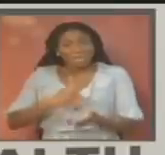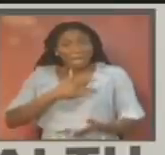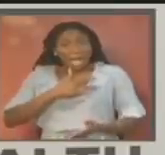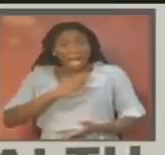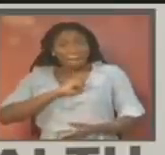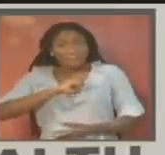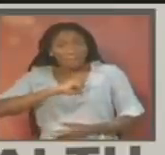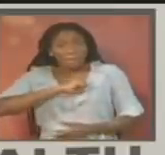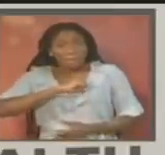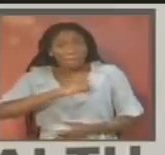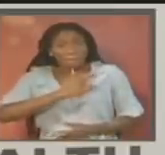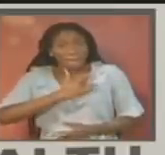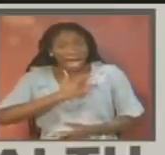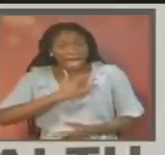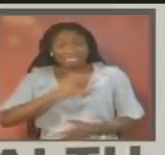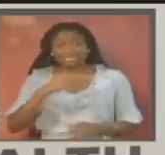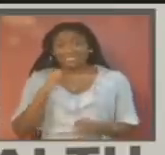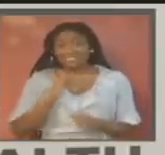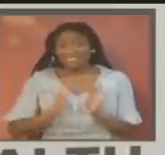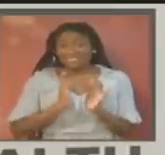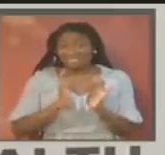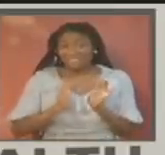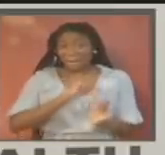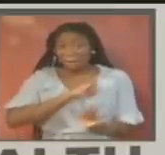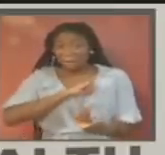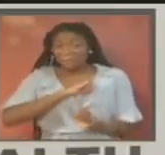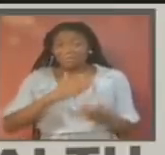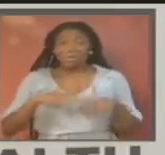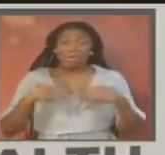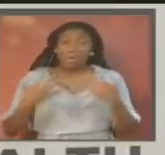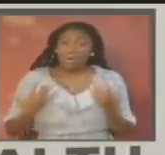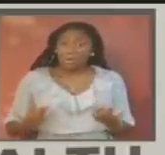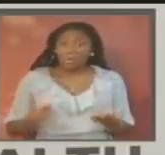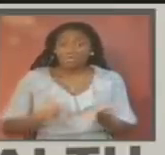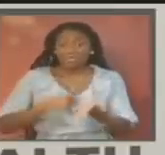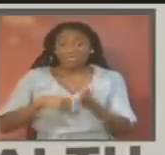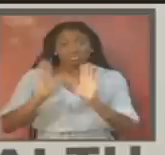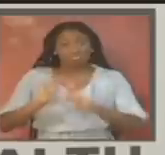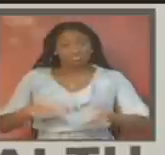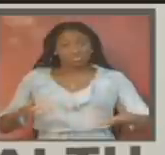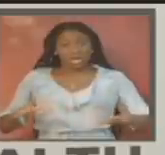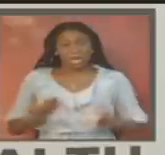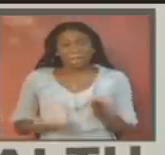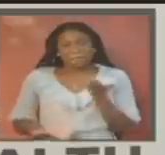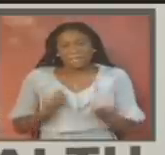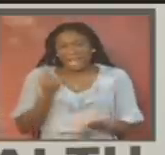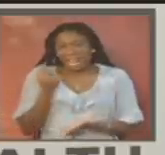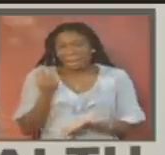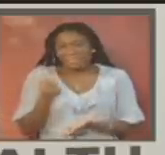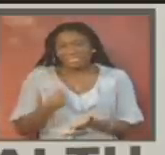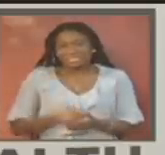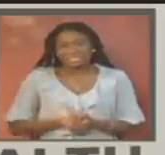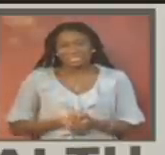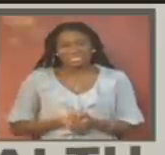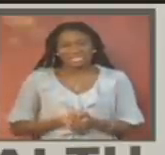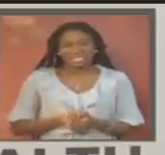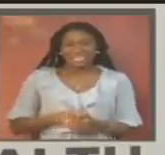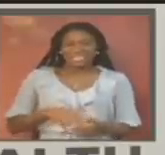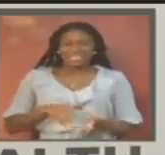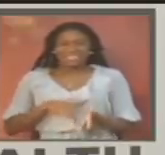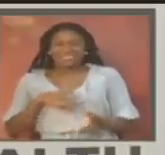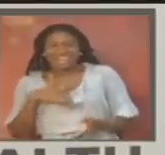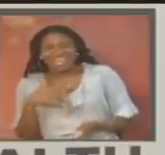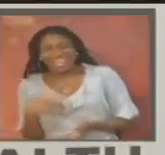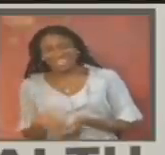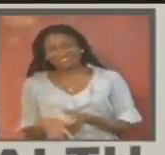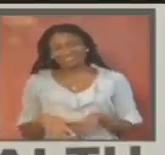pulse. They will have their, they'll be a little bit, maybe, what we call cargo in children,